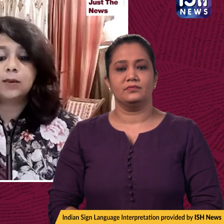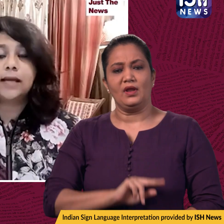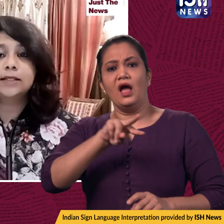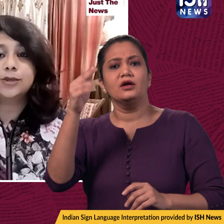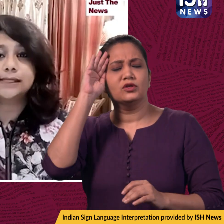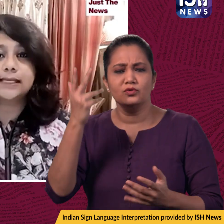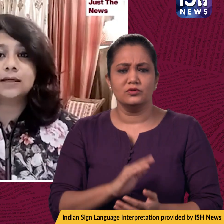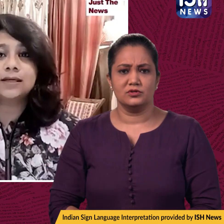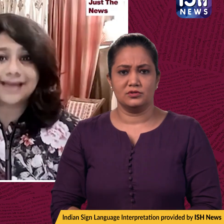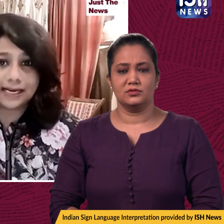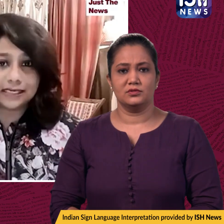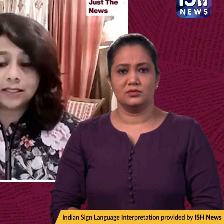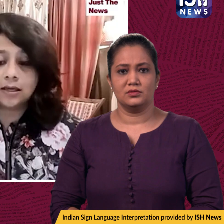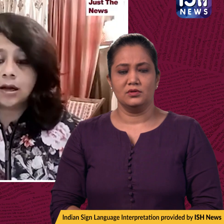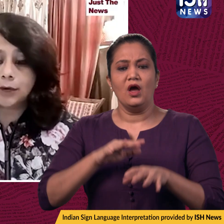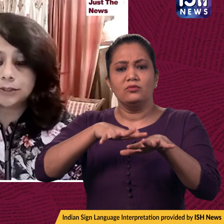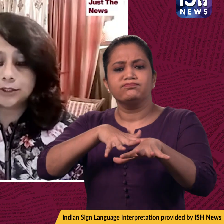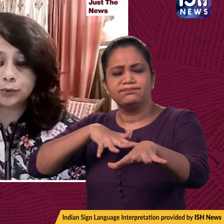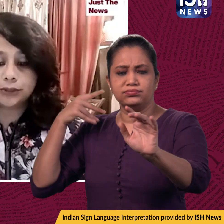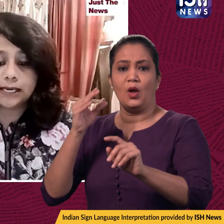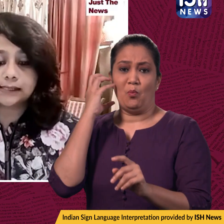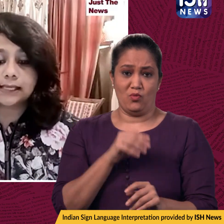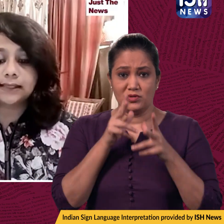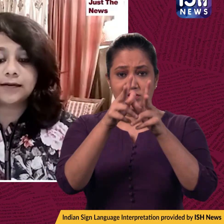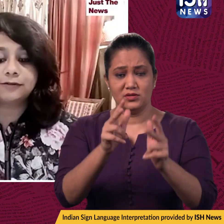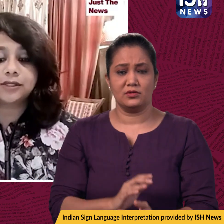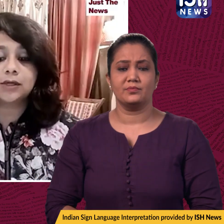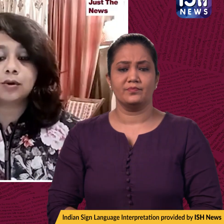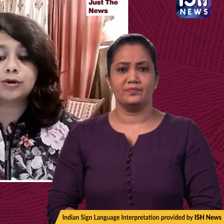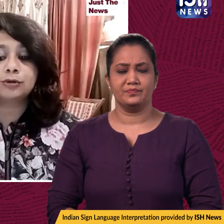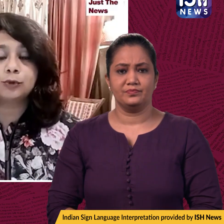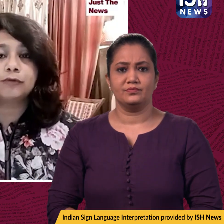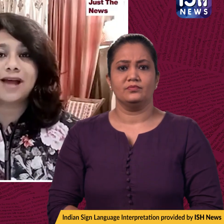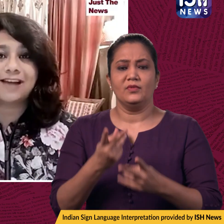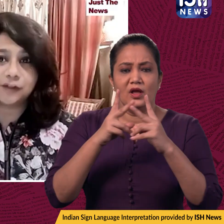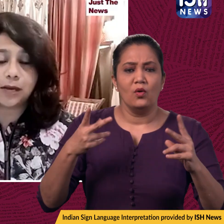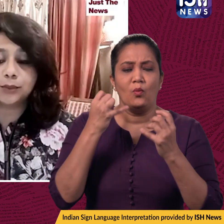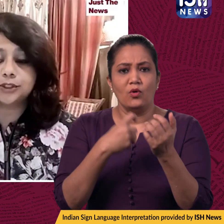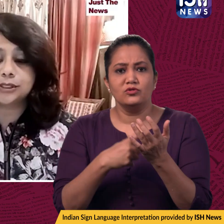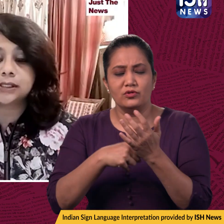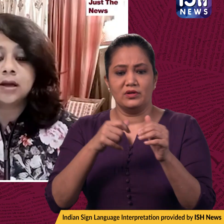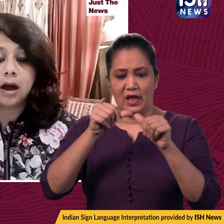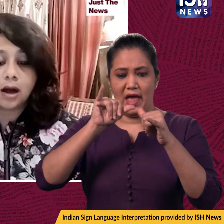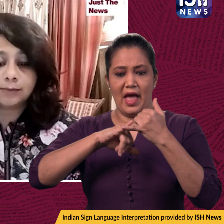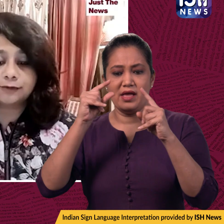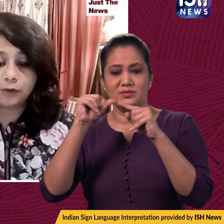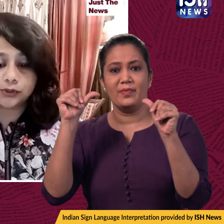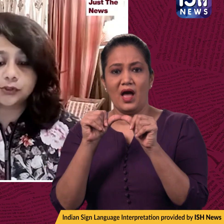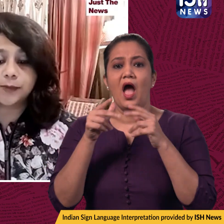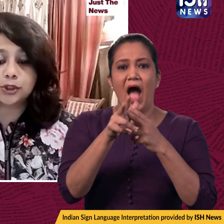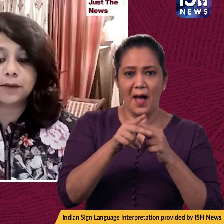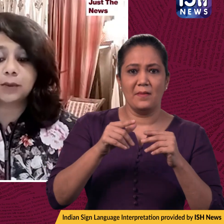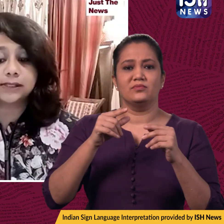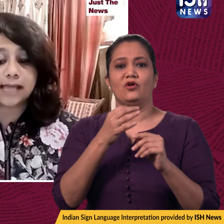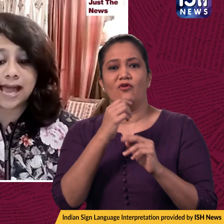Moving on now, while addressing a rally, Prime Minister Modi has said that efforts are on to remove AFSPA, which is Armed